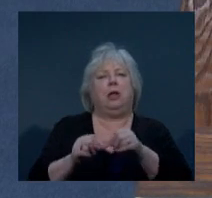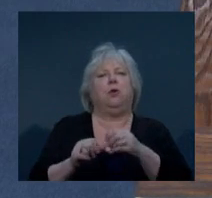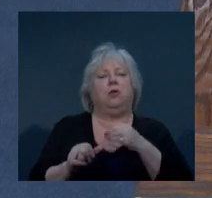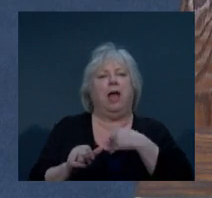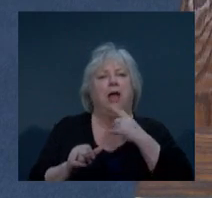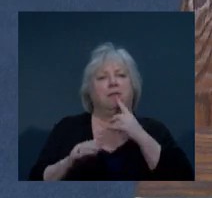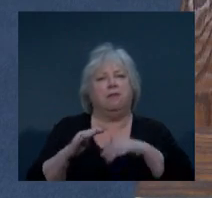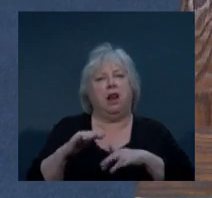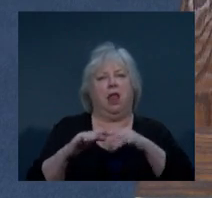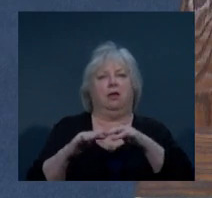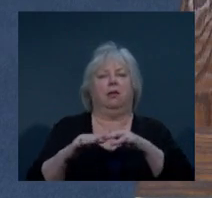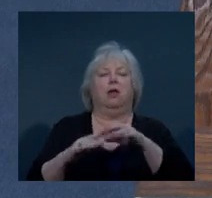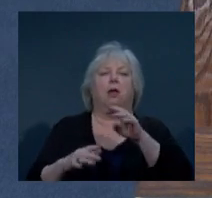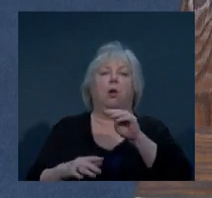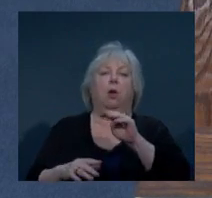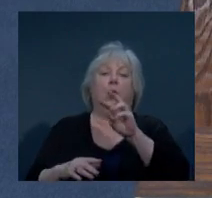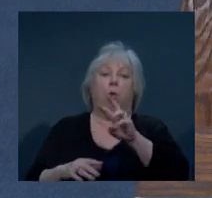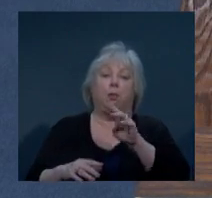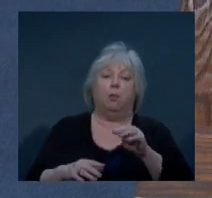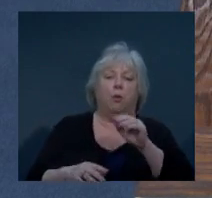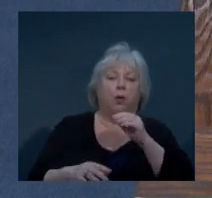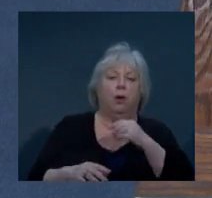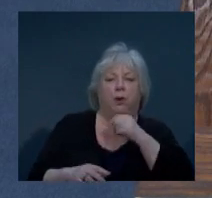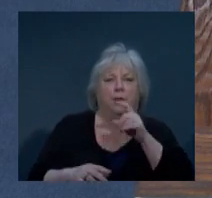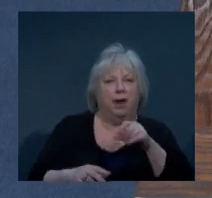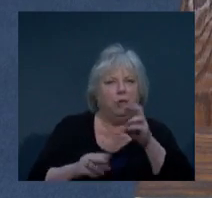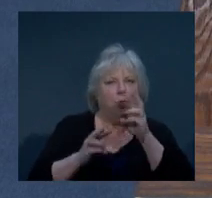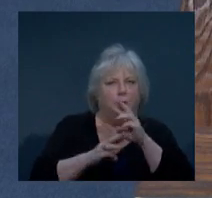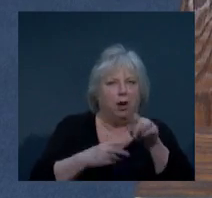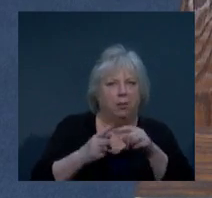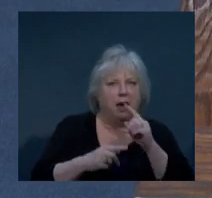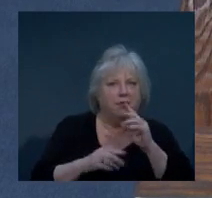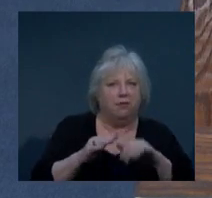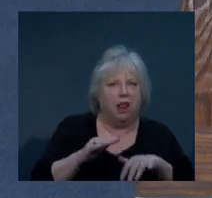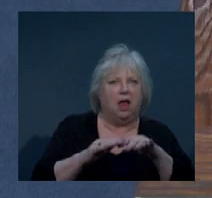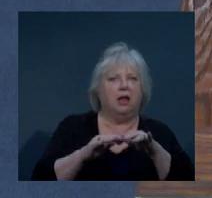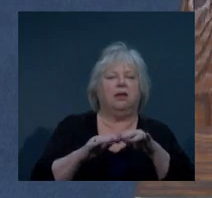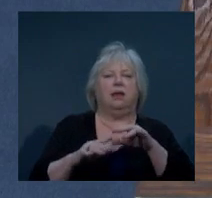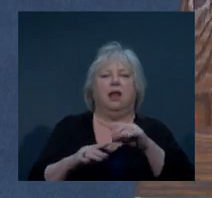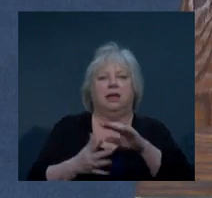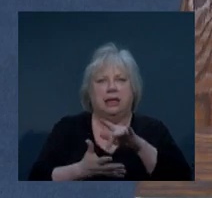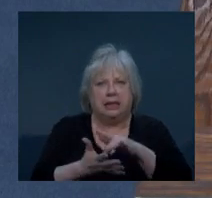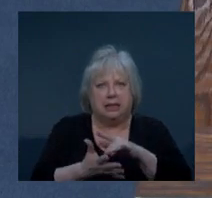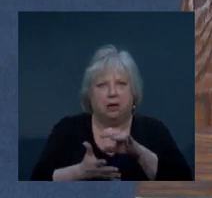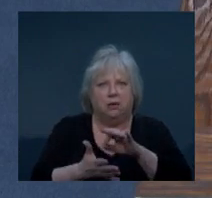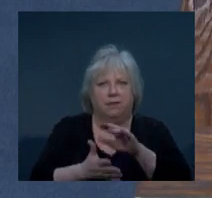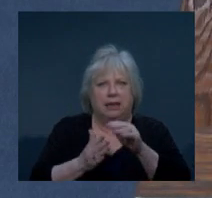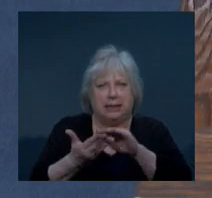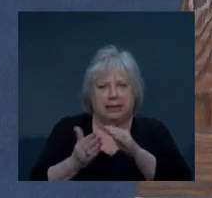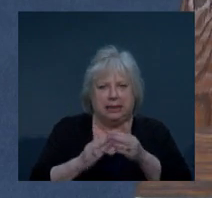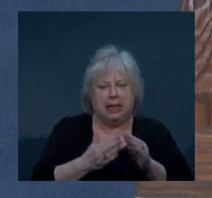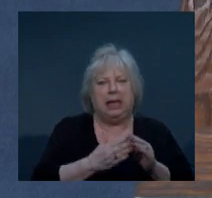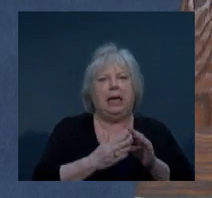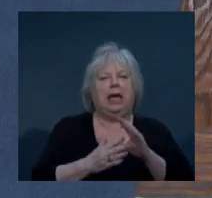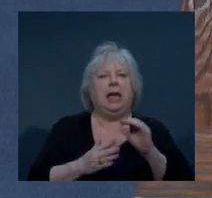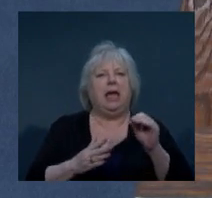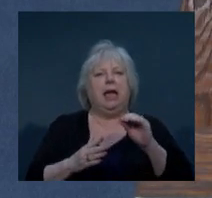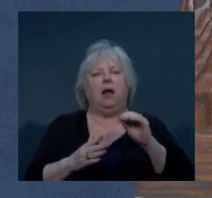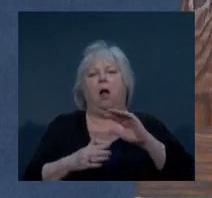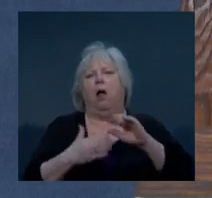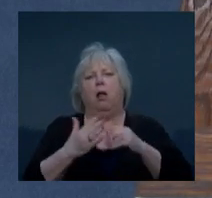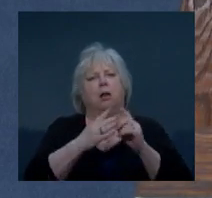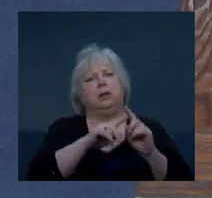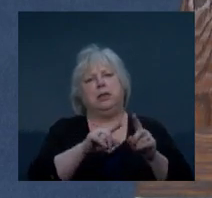is in the center of the city. We don't have to worry about floods there, and it's used by all sorts